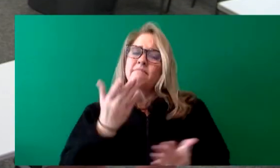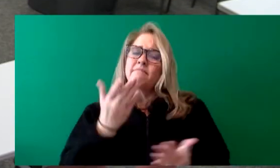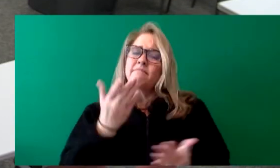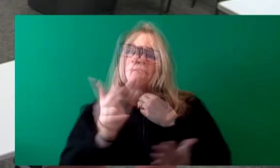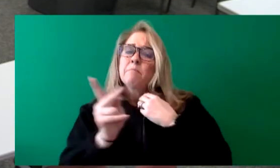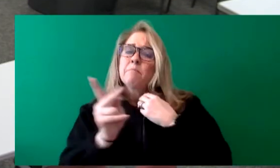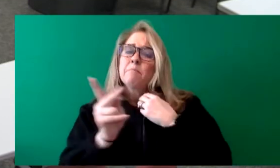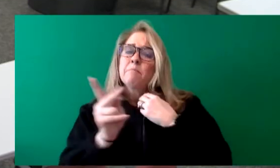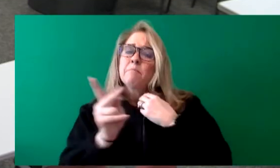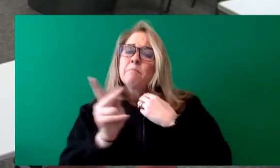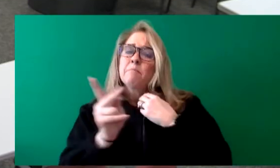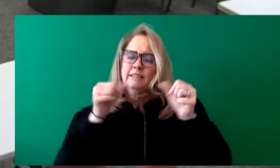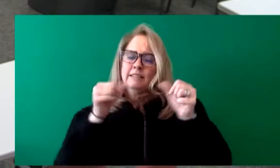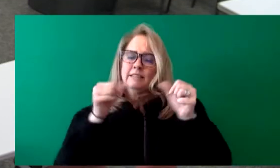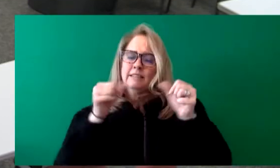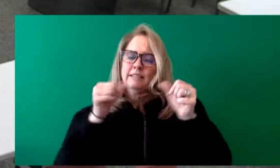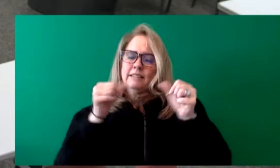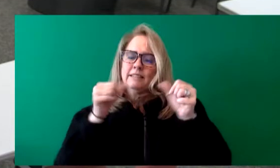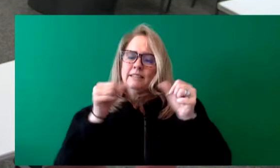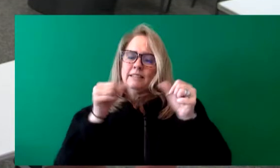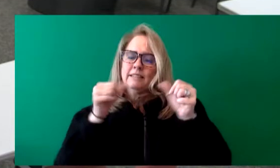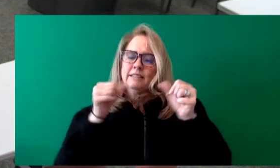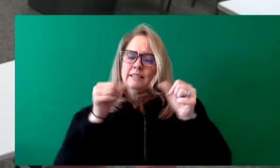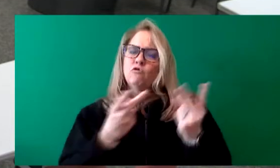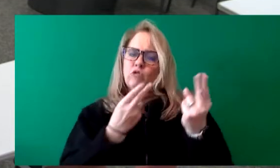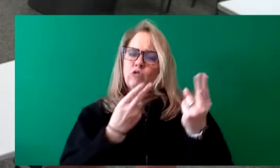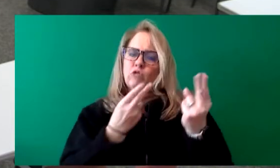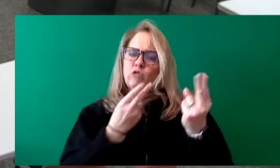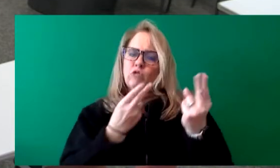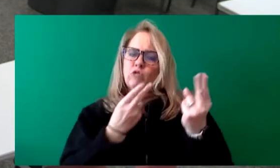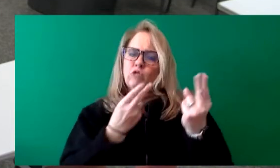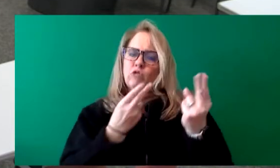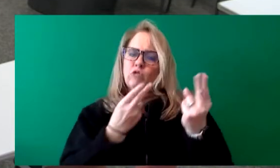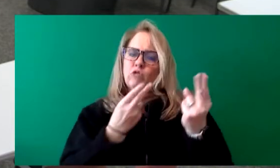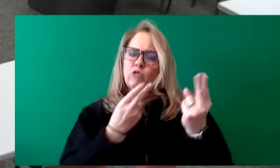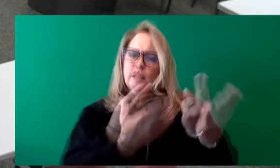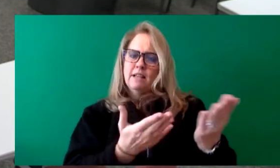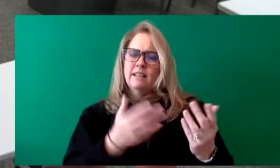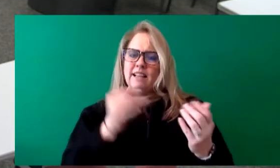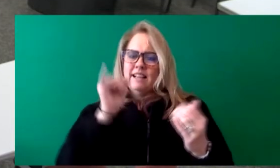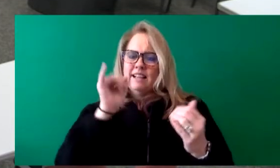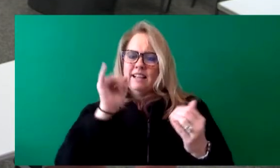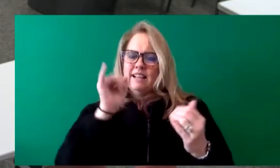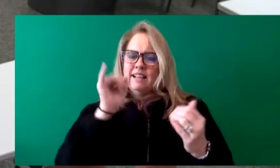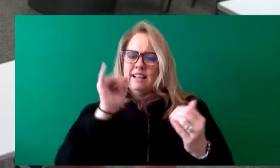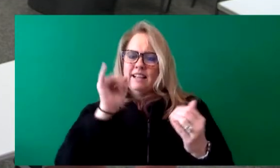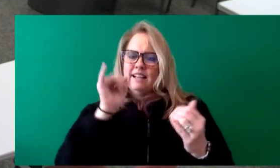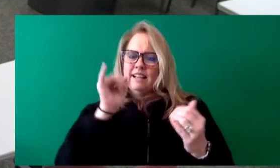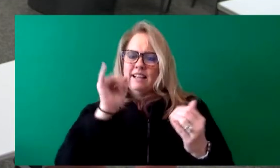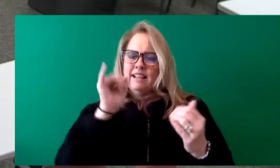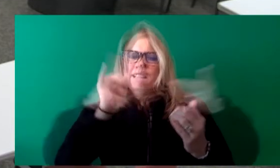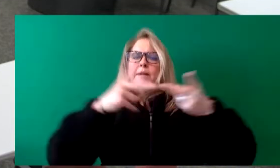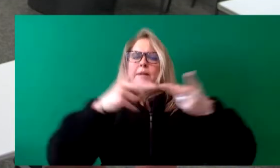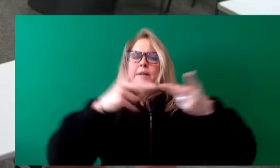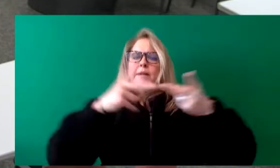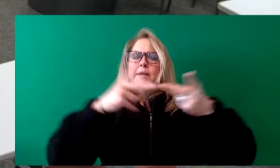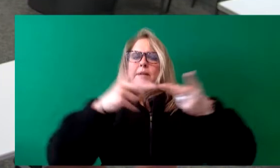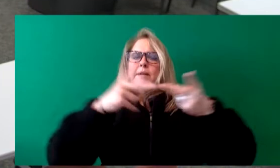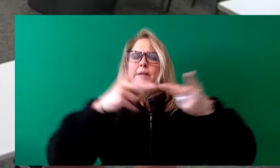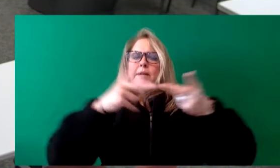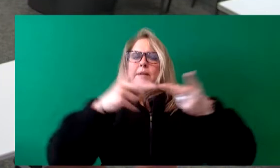indoors. First, is that generally what you're saying? And then